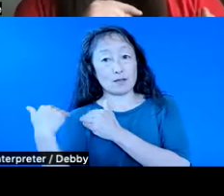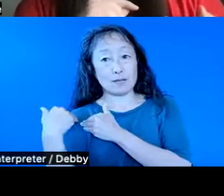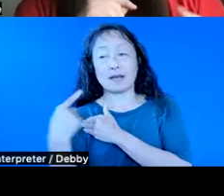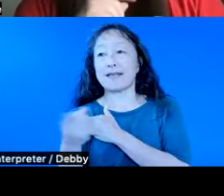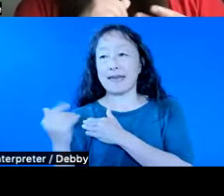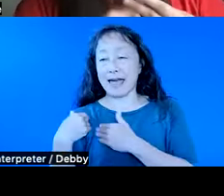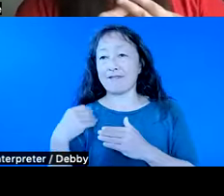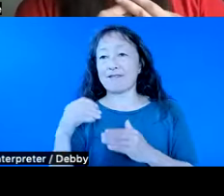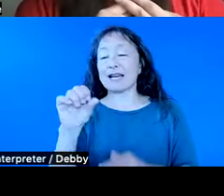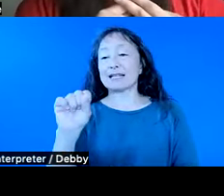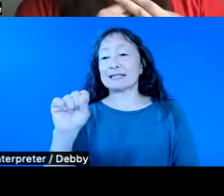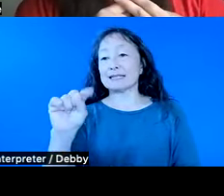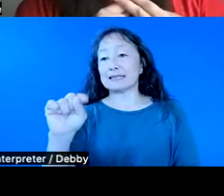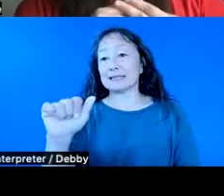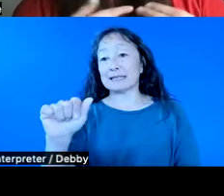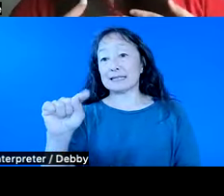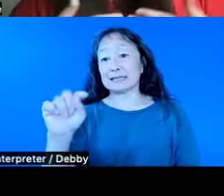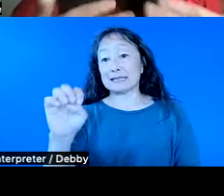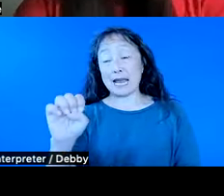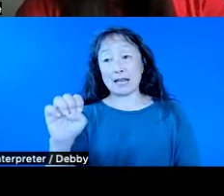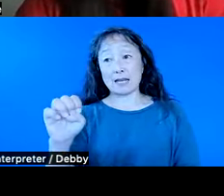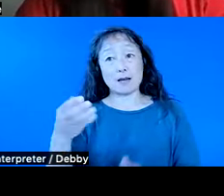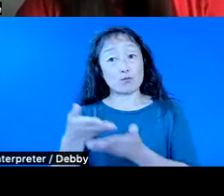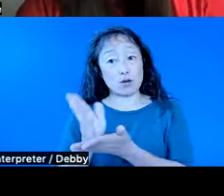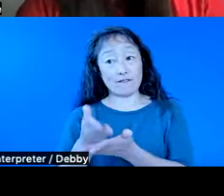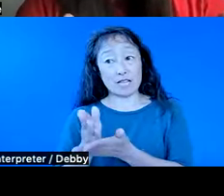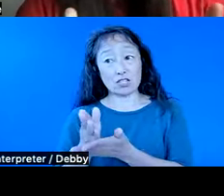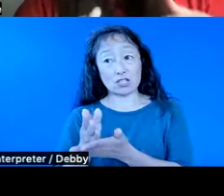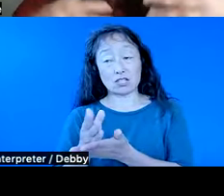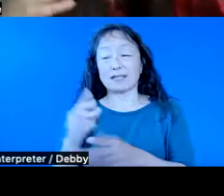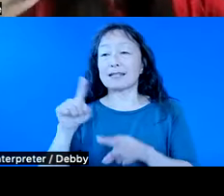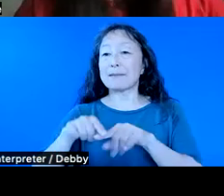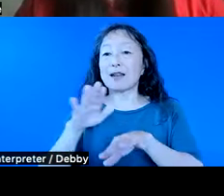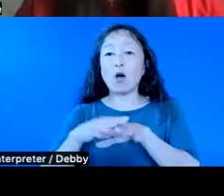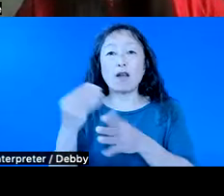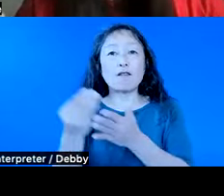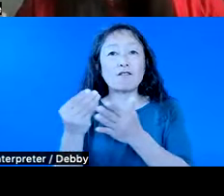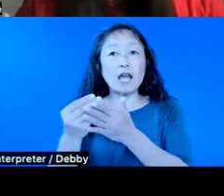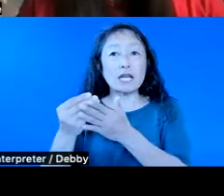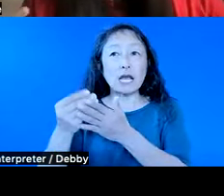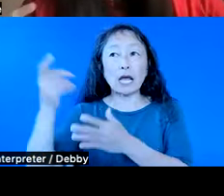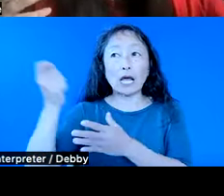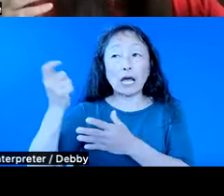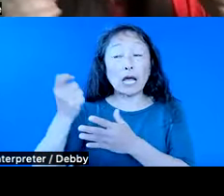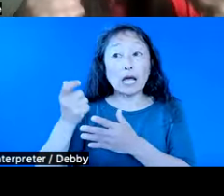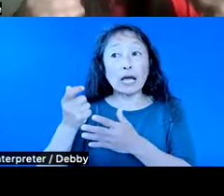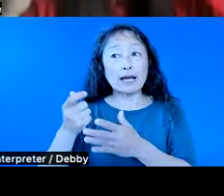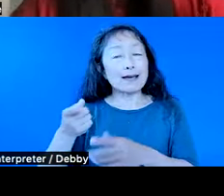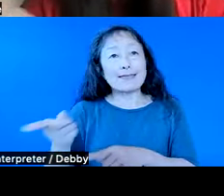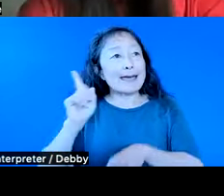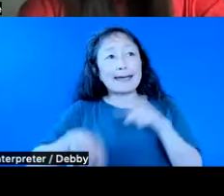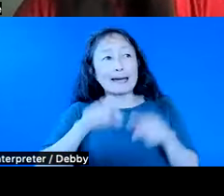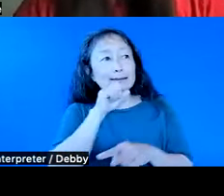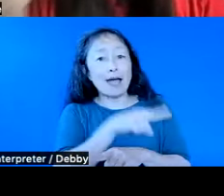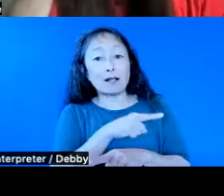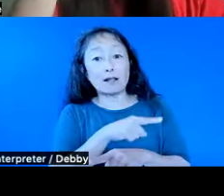privilege, or if depending on their funding streams, where they can't tell, or they're putting their entire program at risk, which therefore could have a